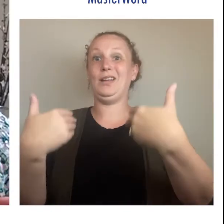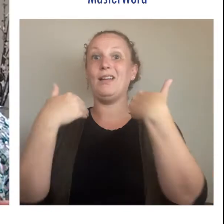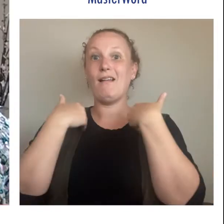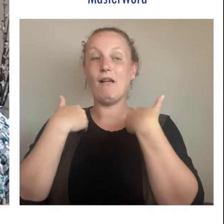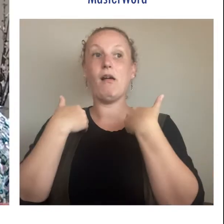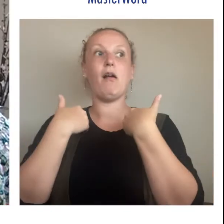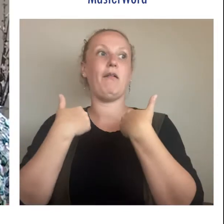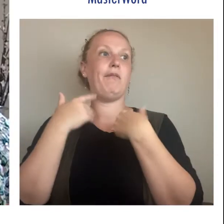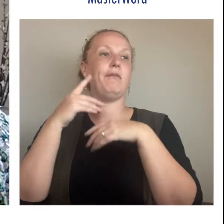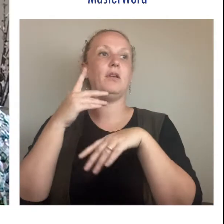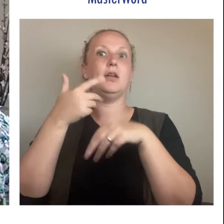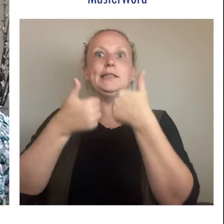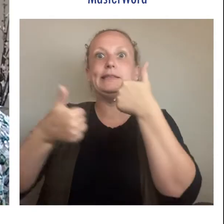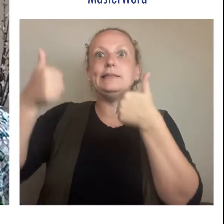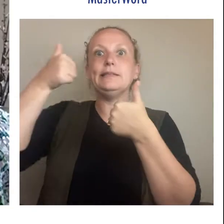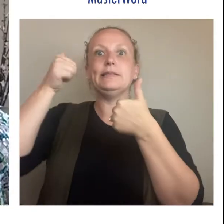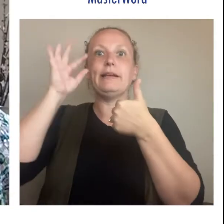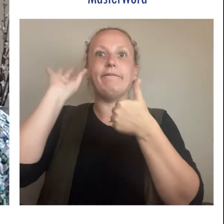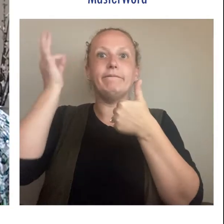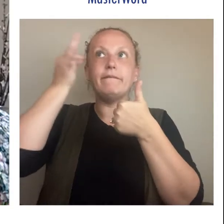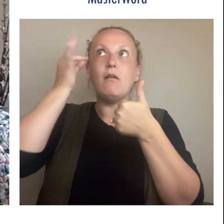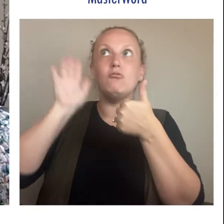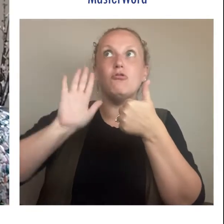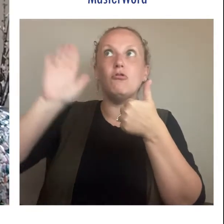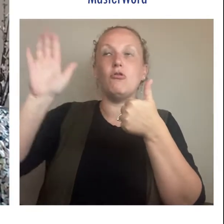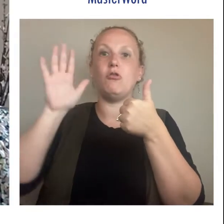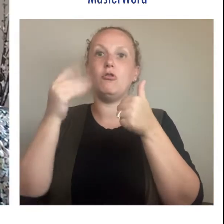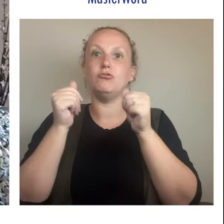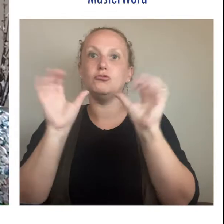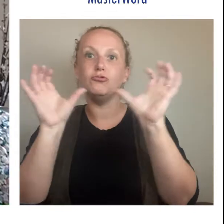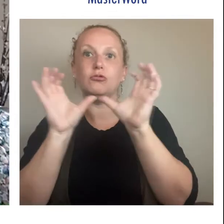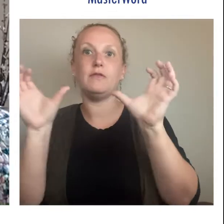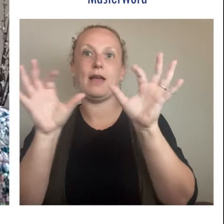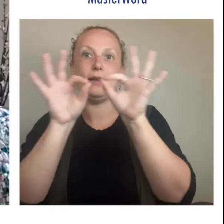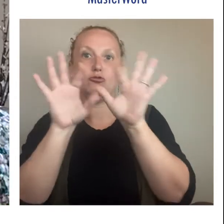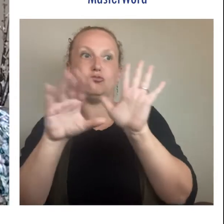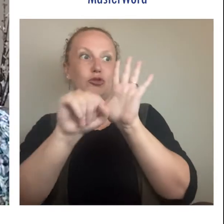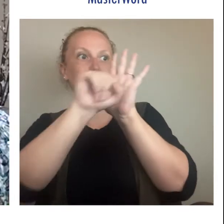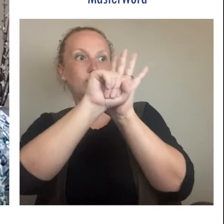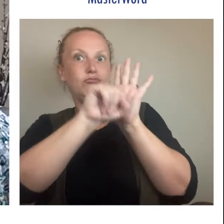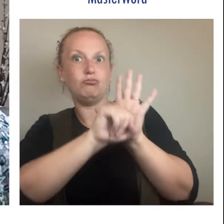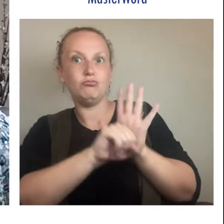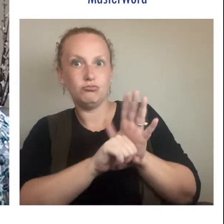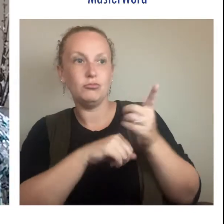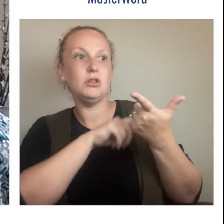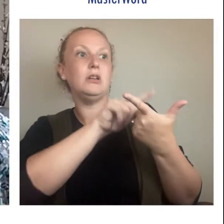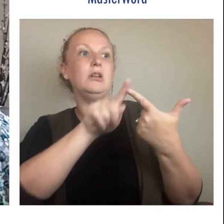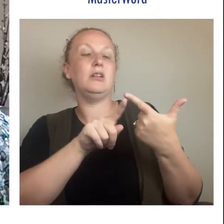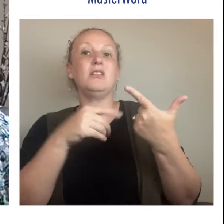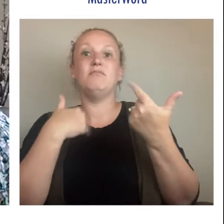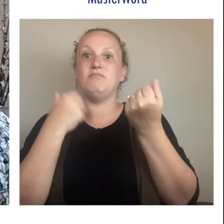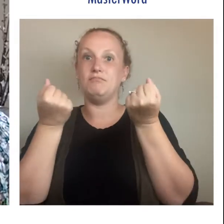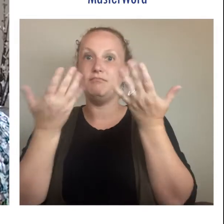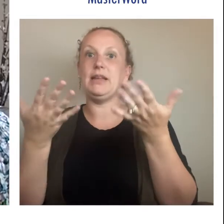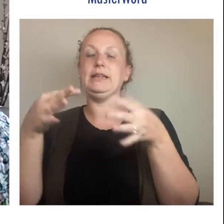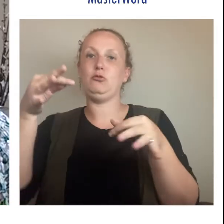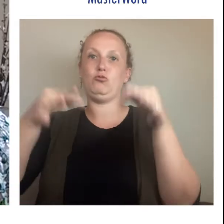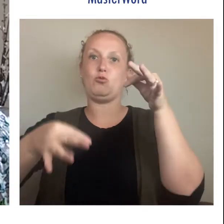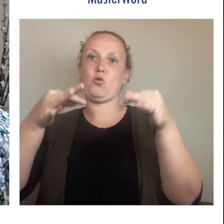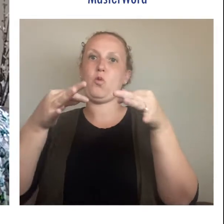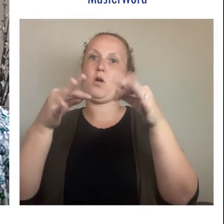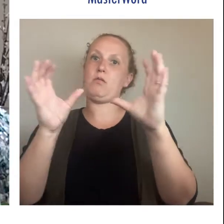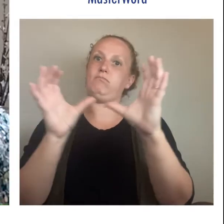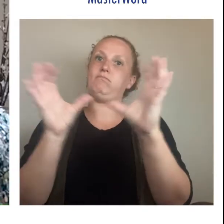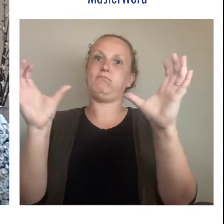is a lot of court certified interpreters that exist in this country, and a lot of